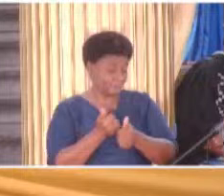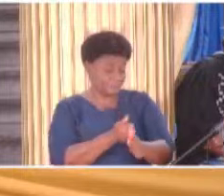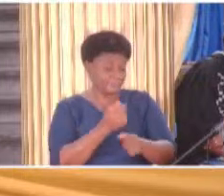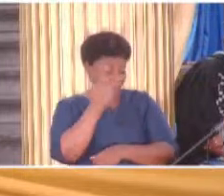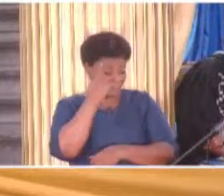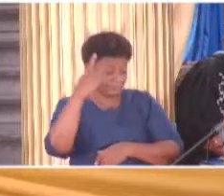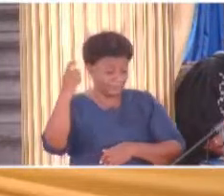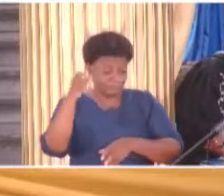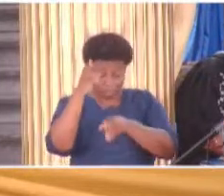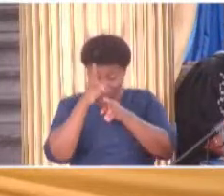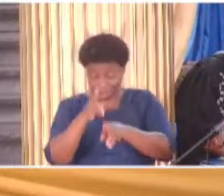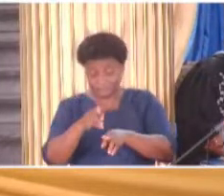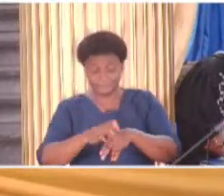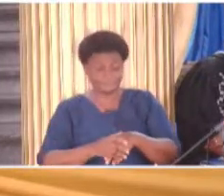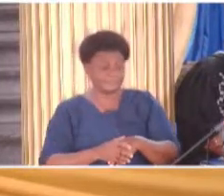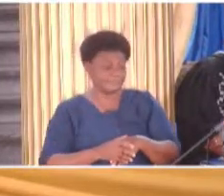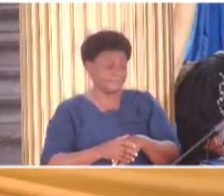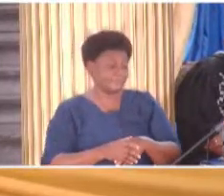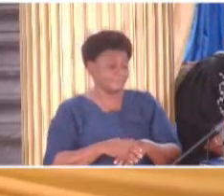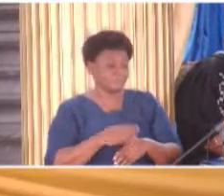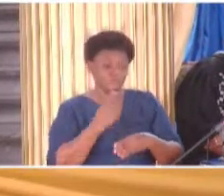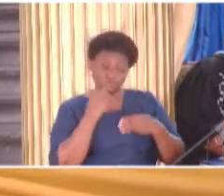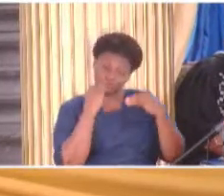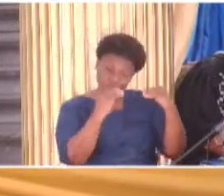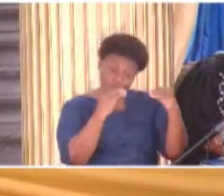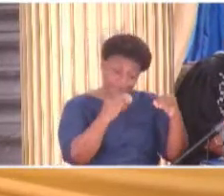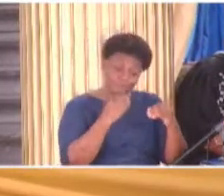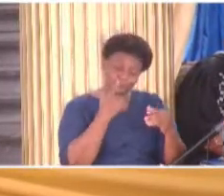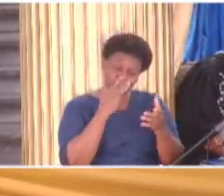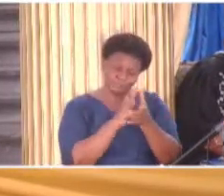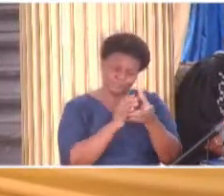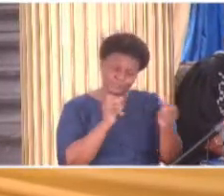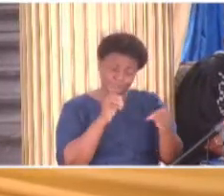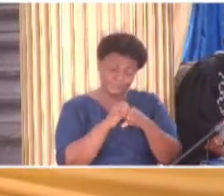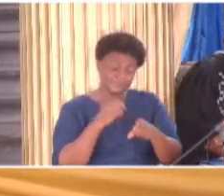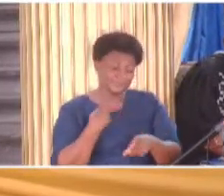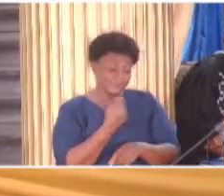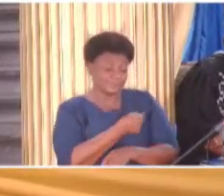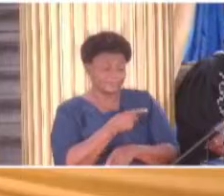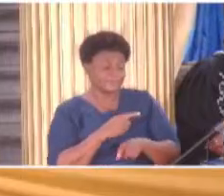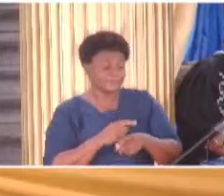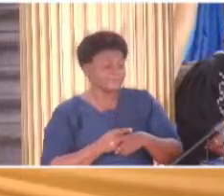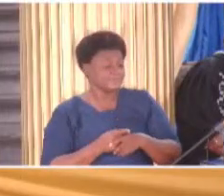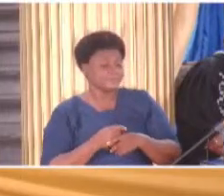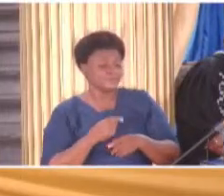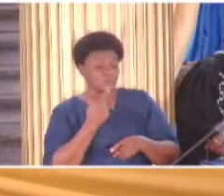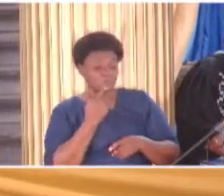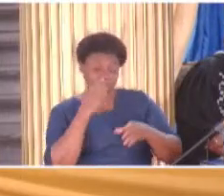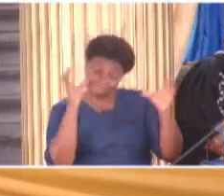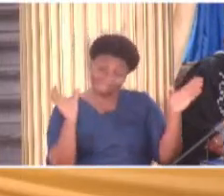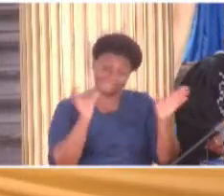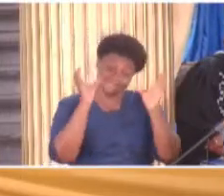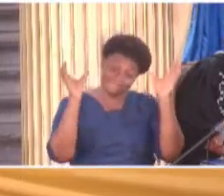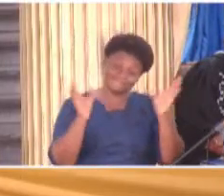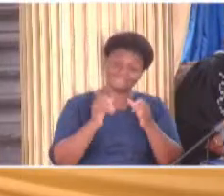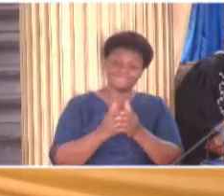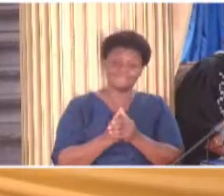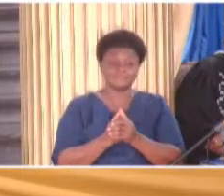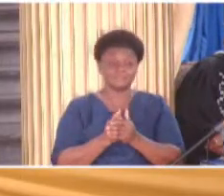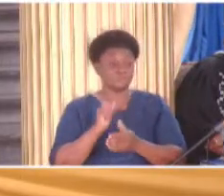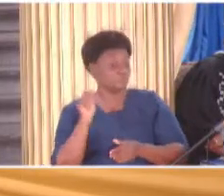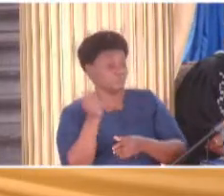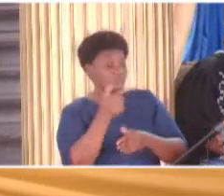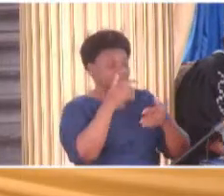you. To the mentors who believed in us when we doubted ourselves, we celebrate you. To our